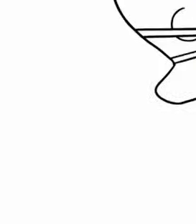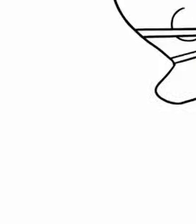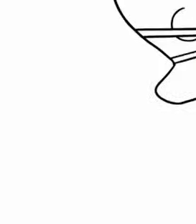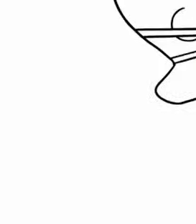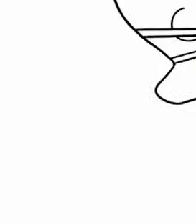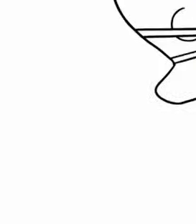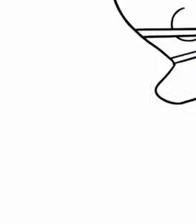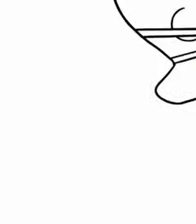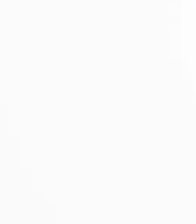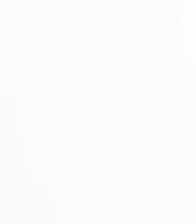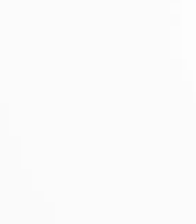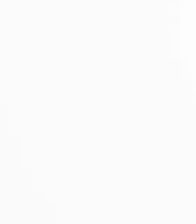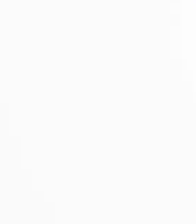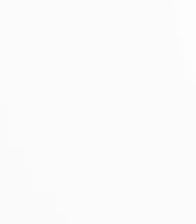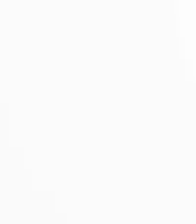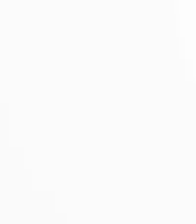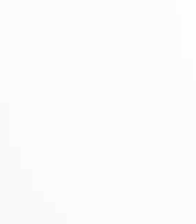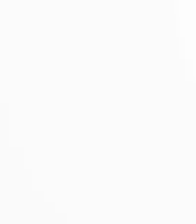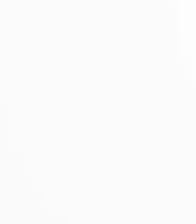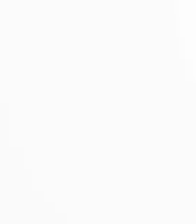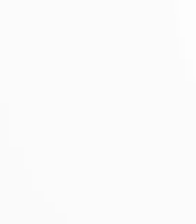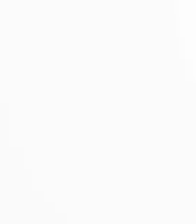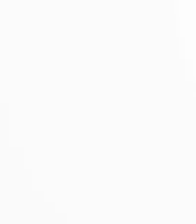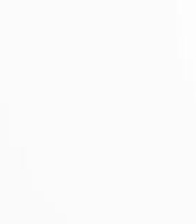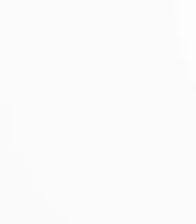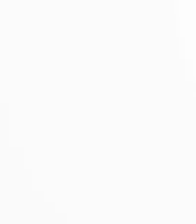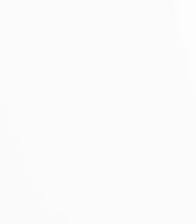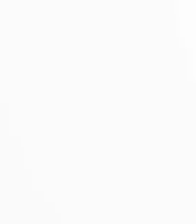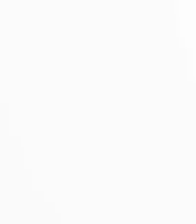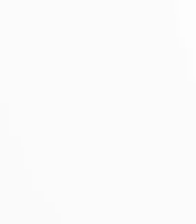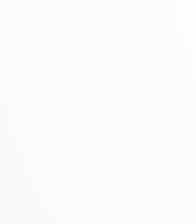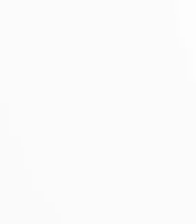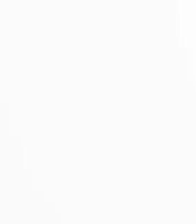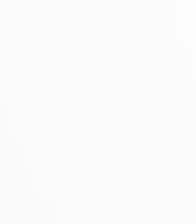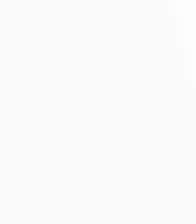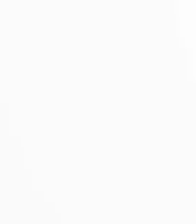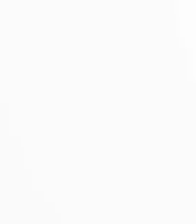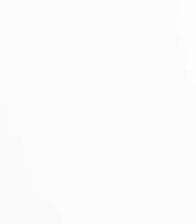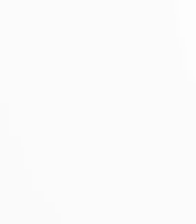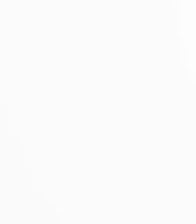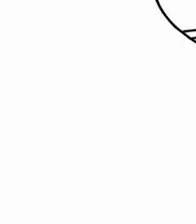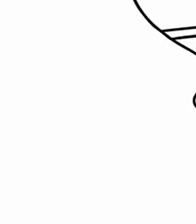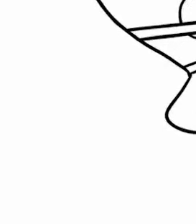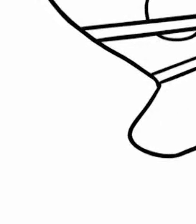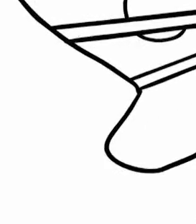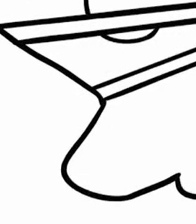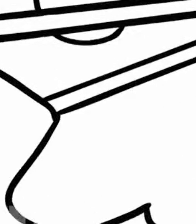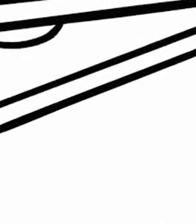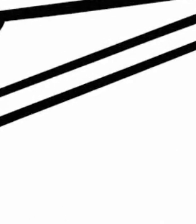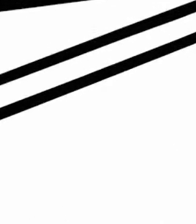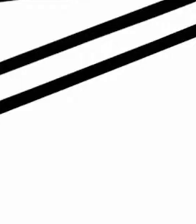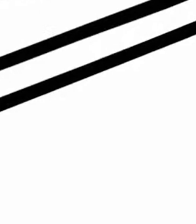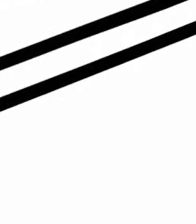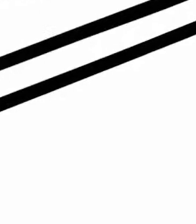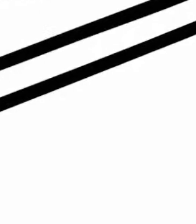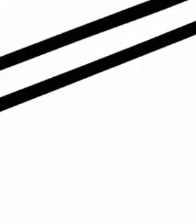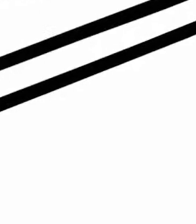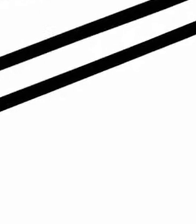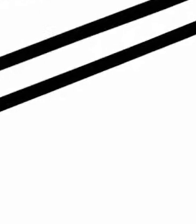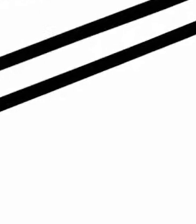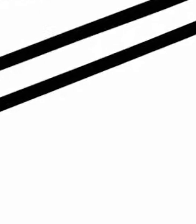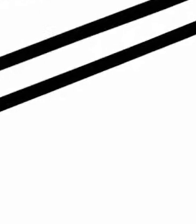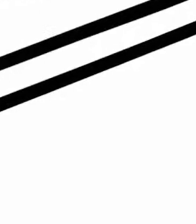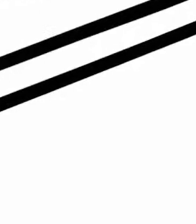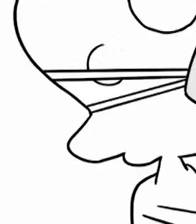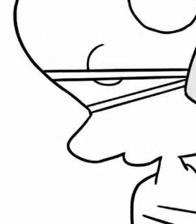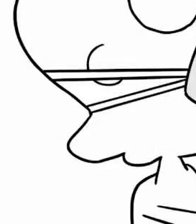someone who is, especially that someone who speaks with those strong C's, T's, and P's, your mask will help protect you from the Rona-filled spit